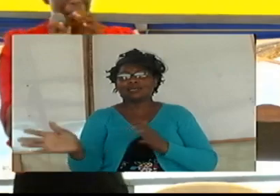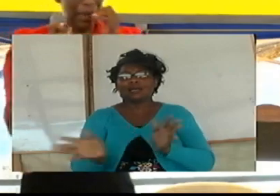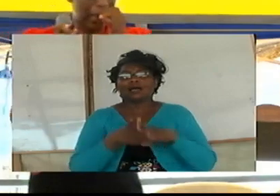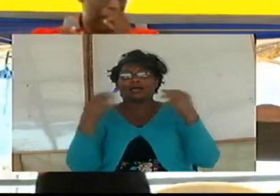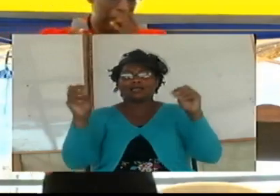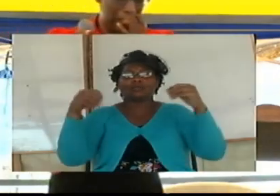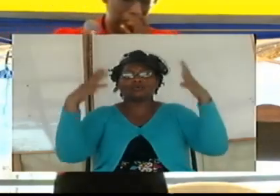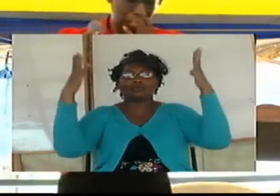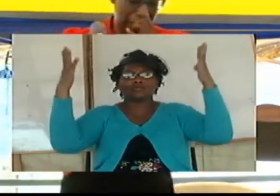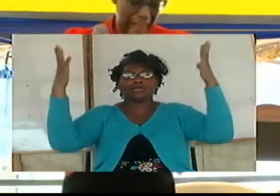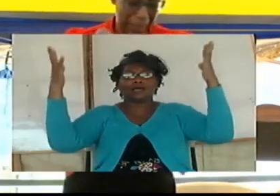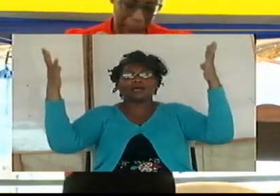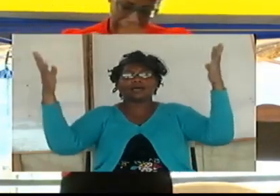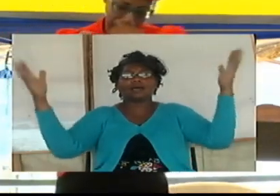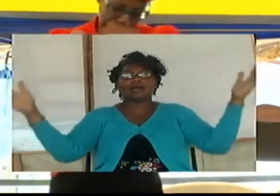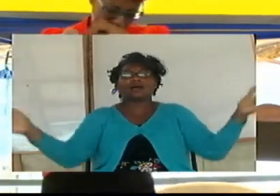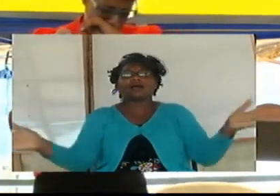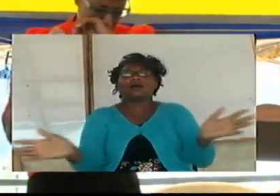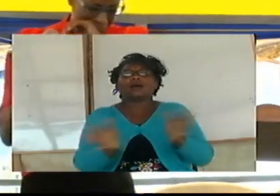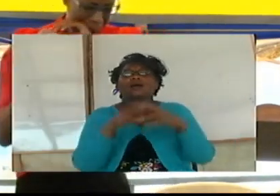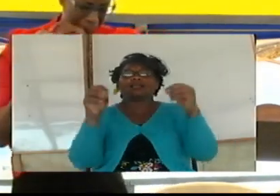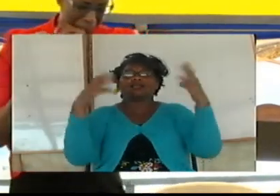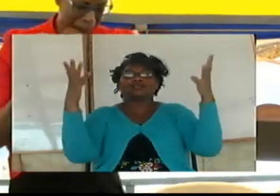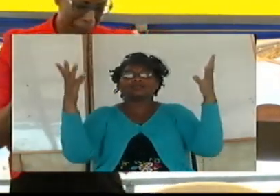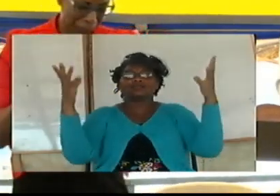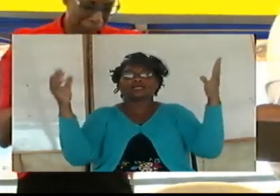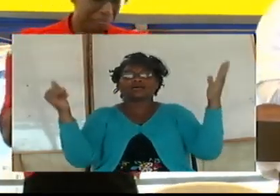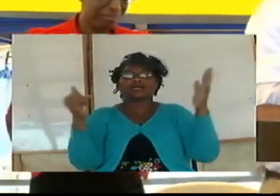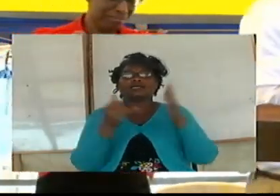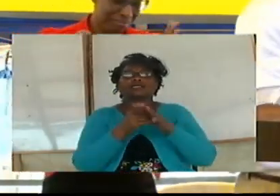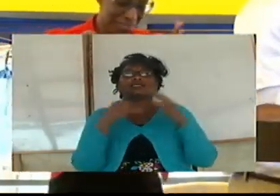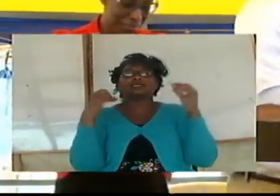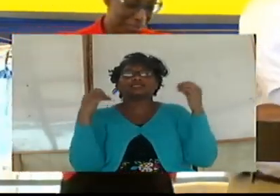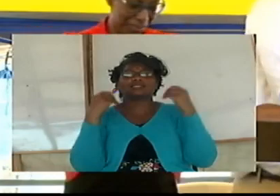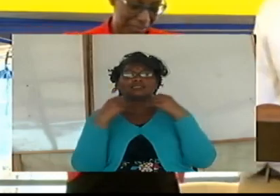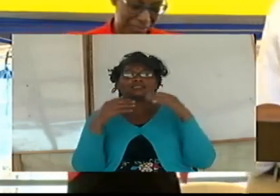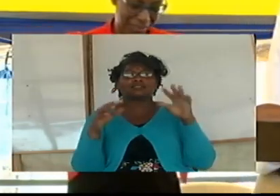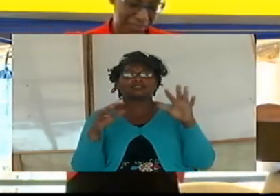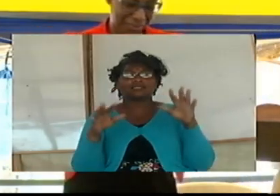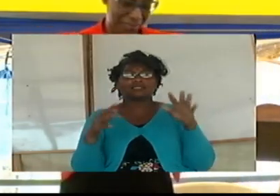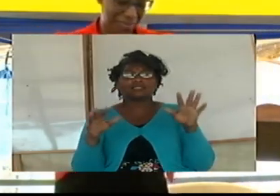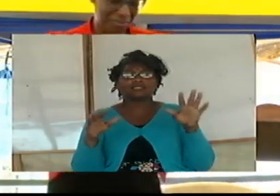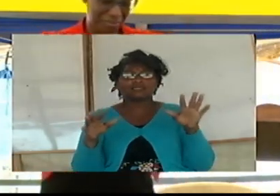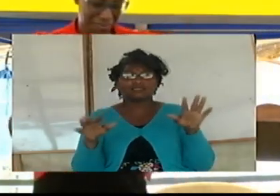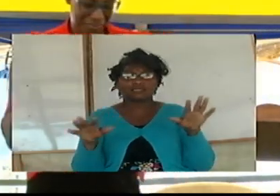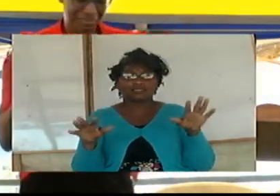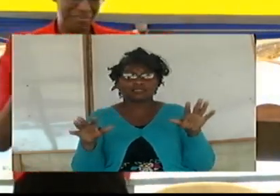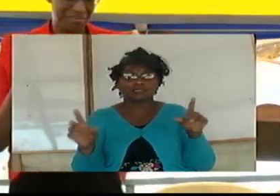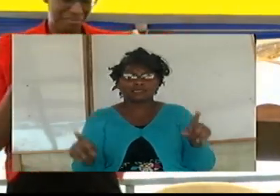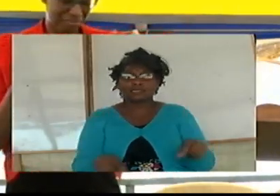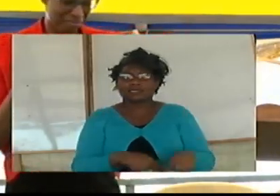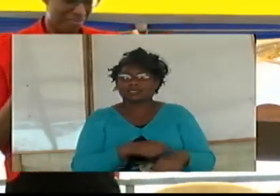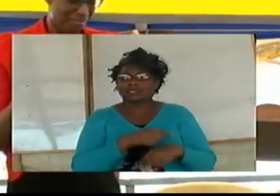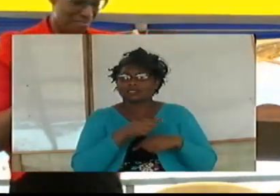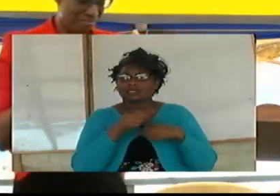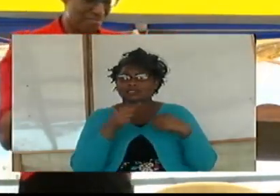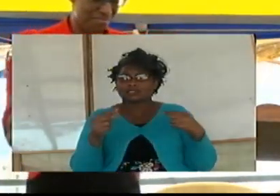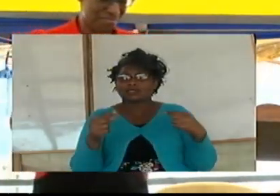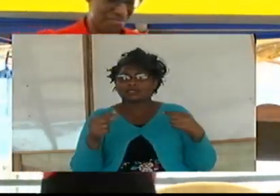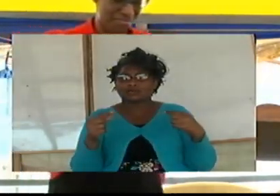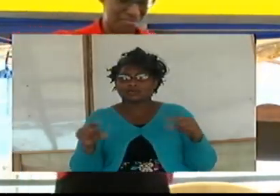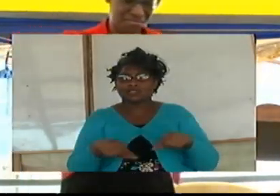Hallelujah. It is done. Another verse says, the great transaction's